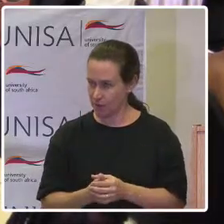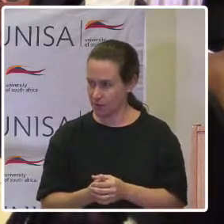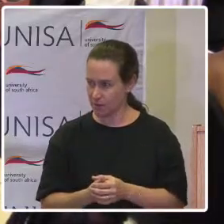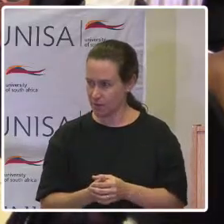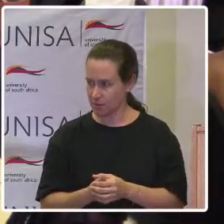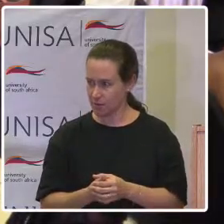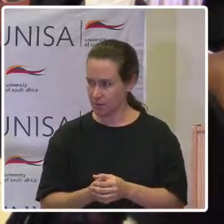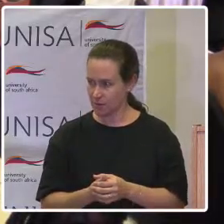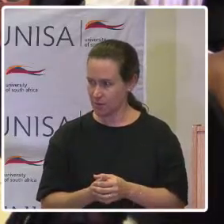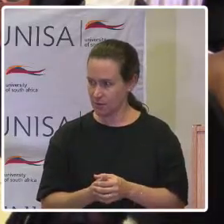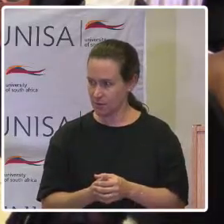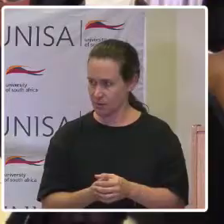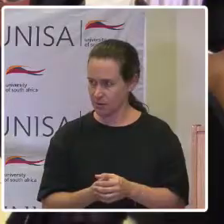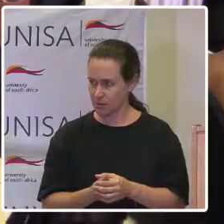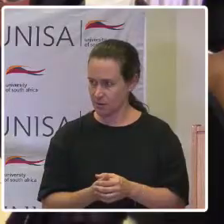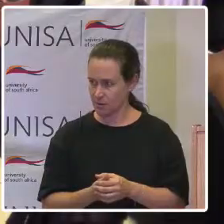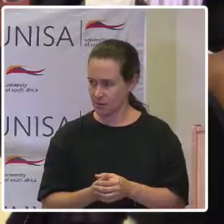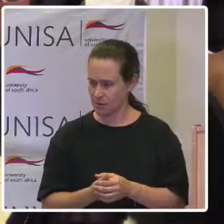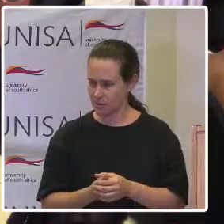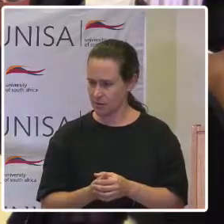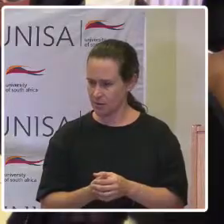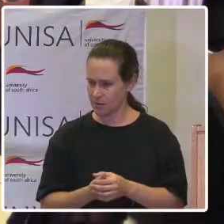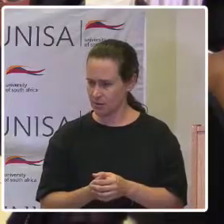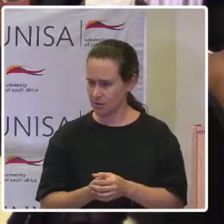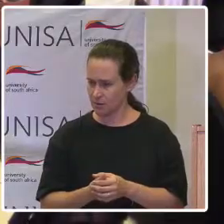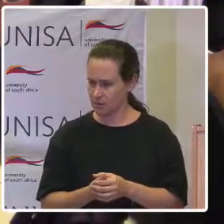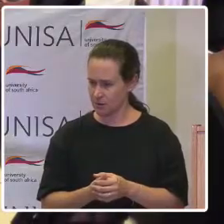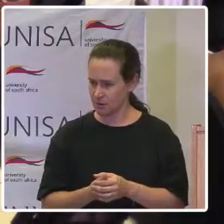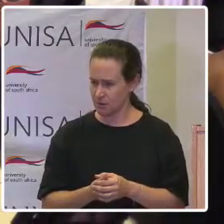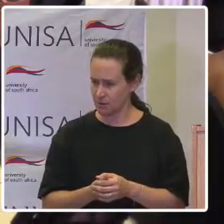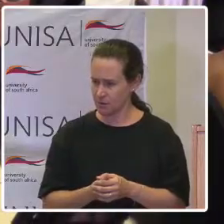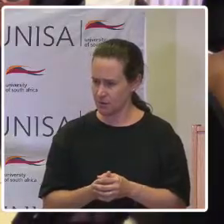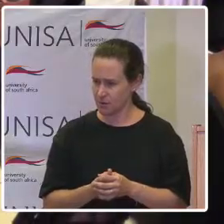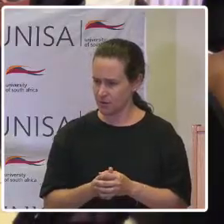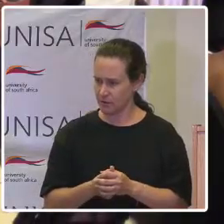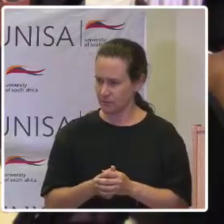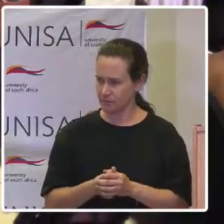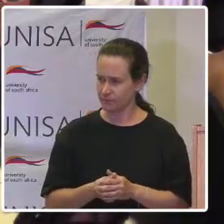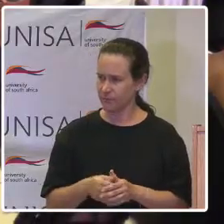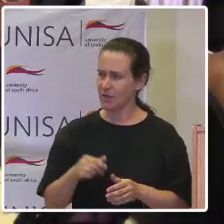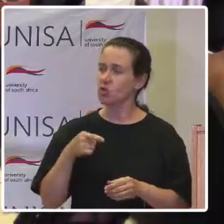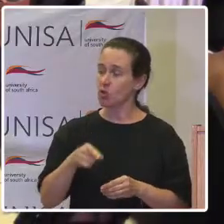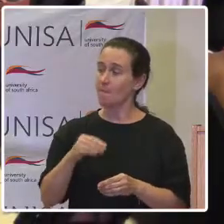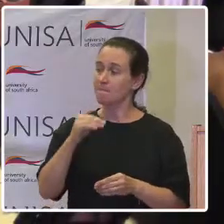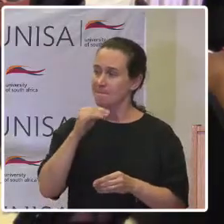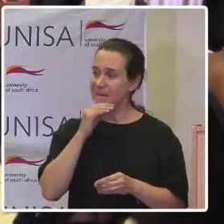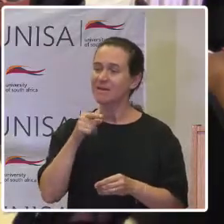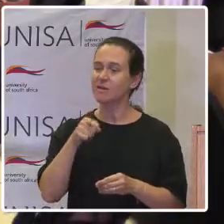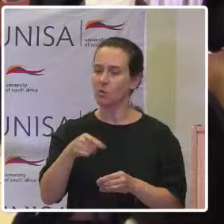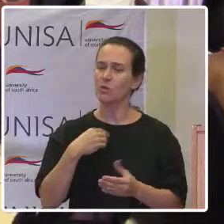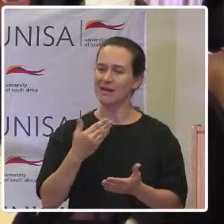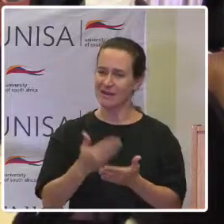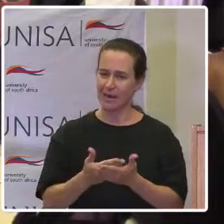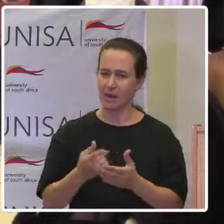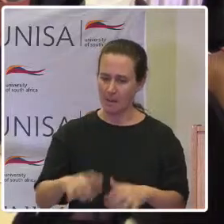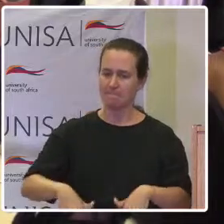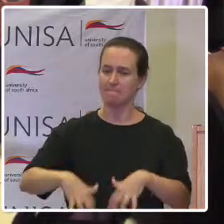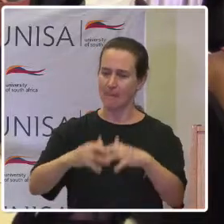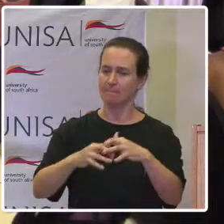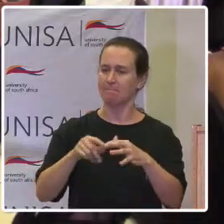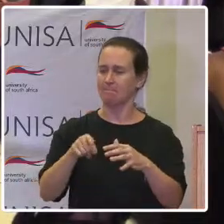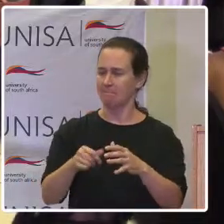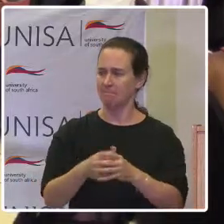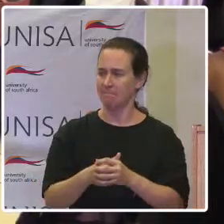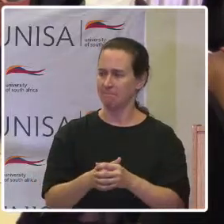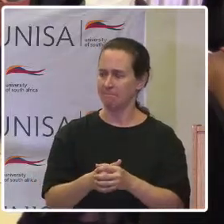signing multilateral legal instrument, for it then to be ratified in a shortest period